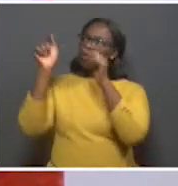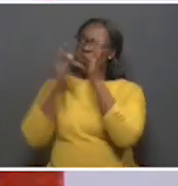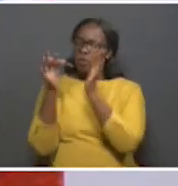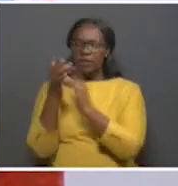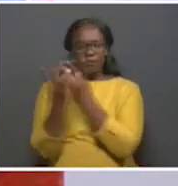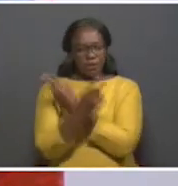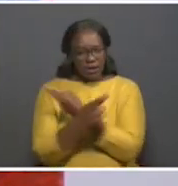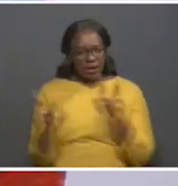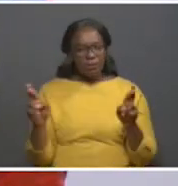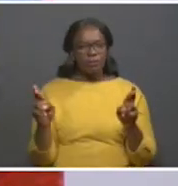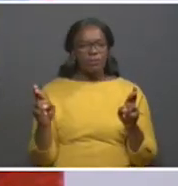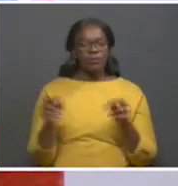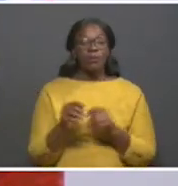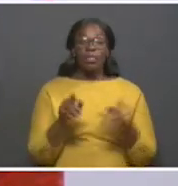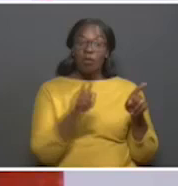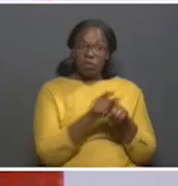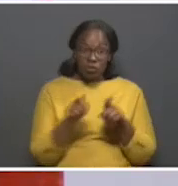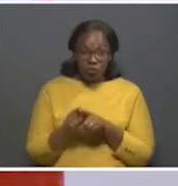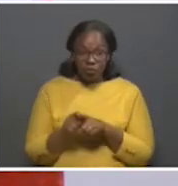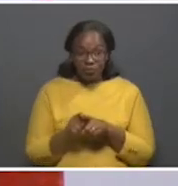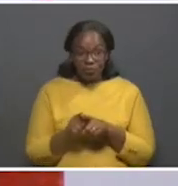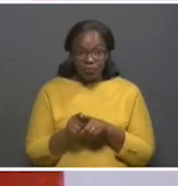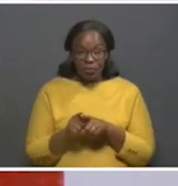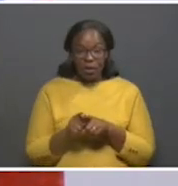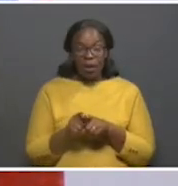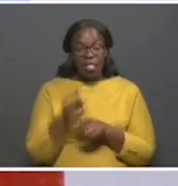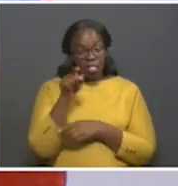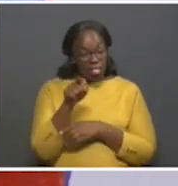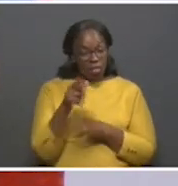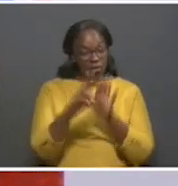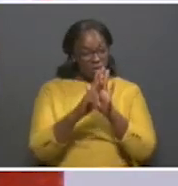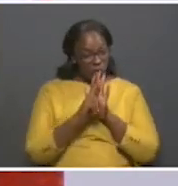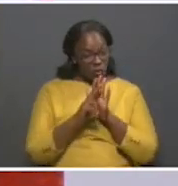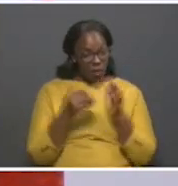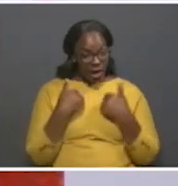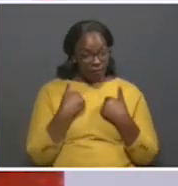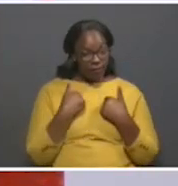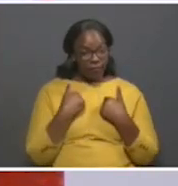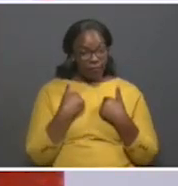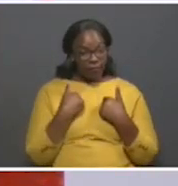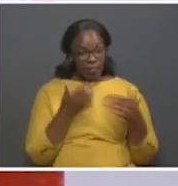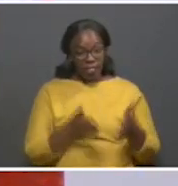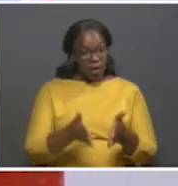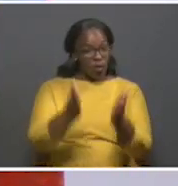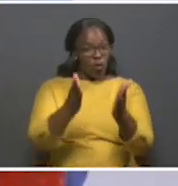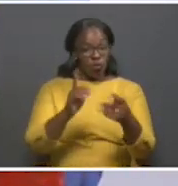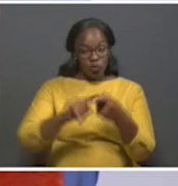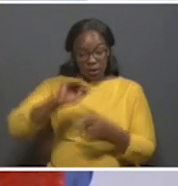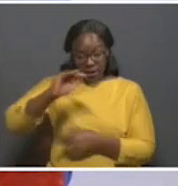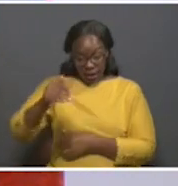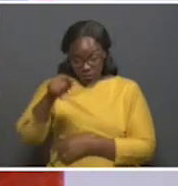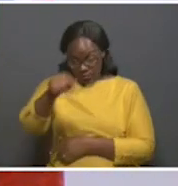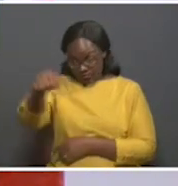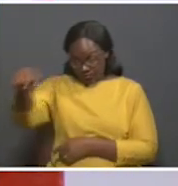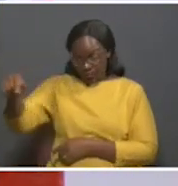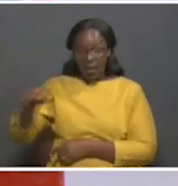redemption. Moreover, it was required that the roads leading to the cities of refuge